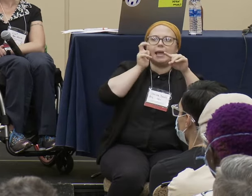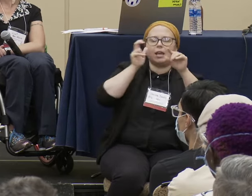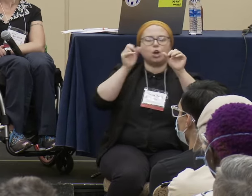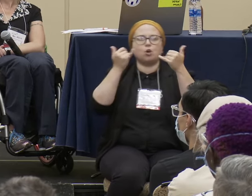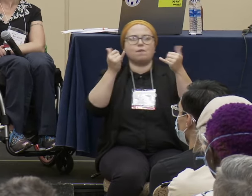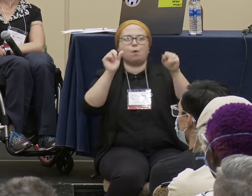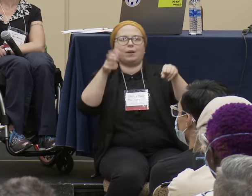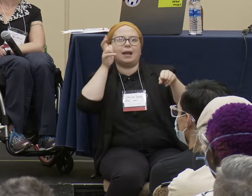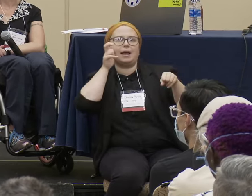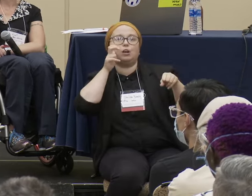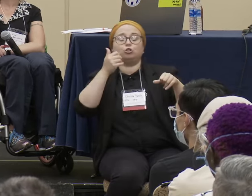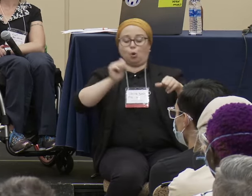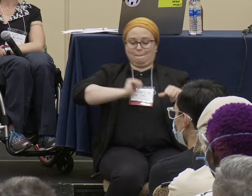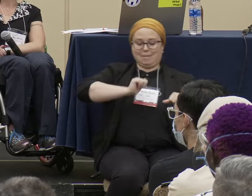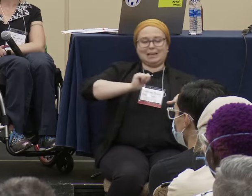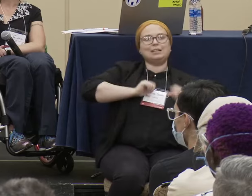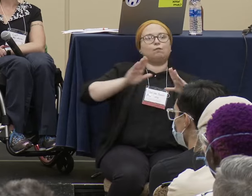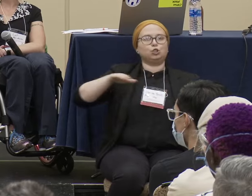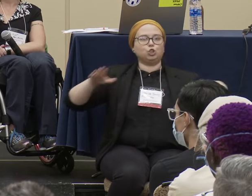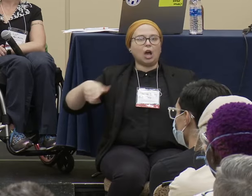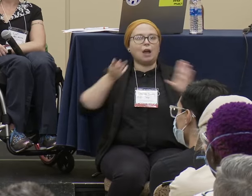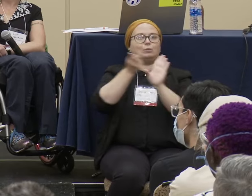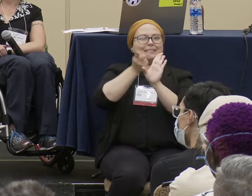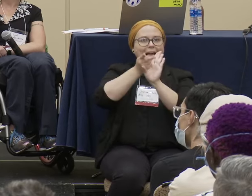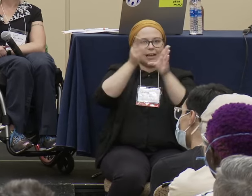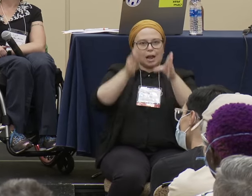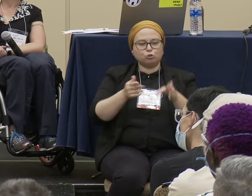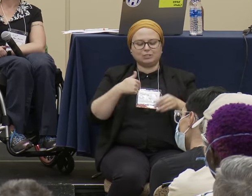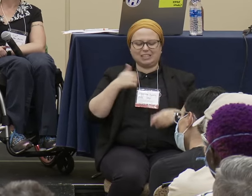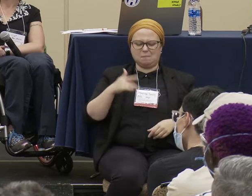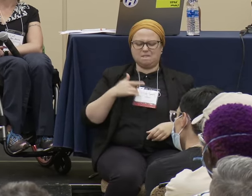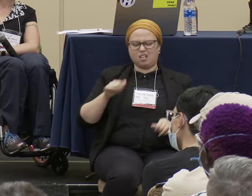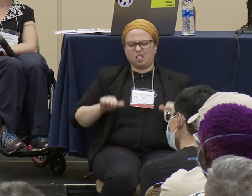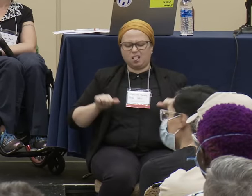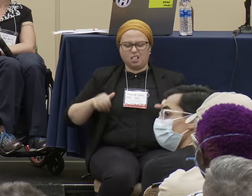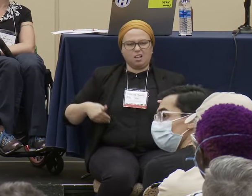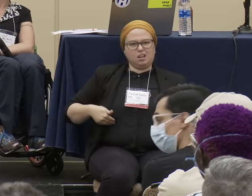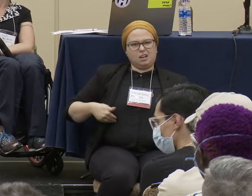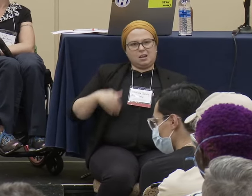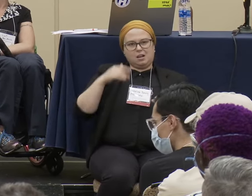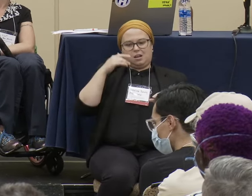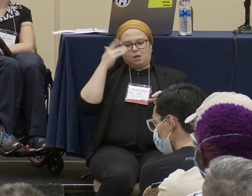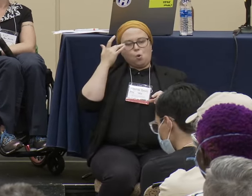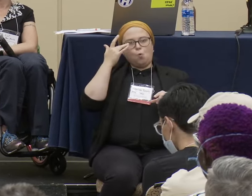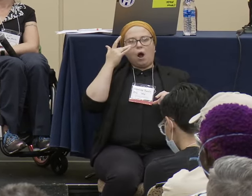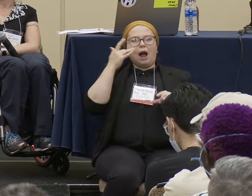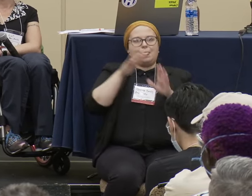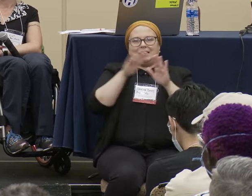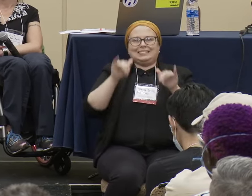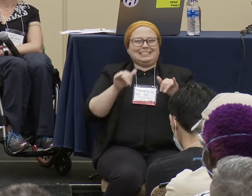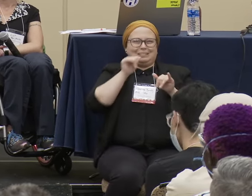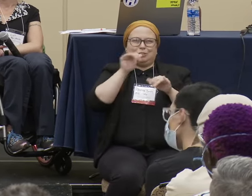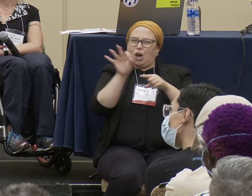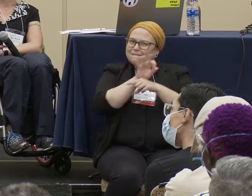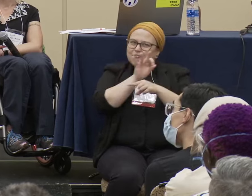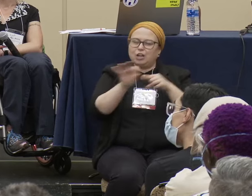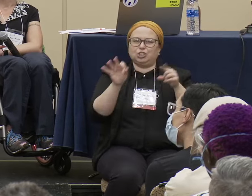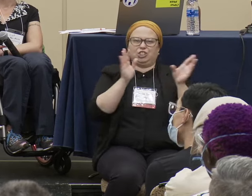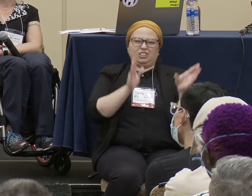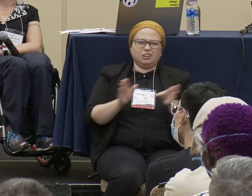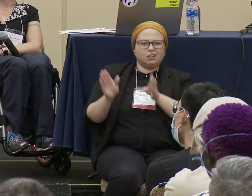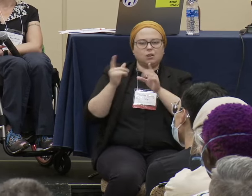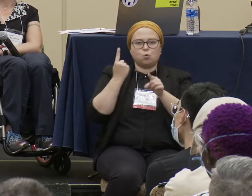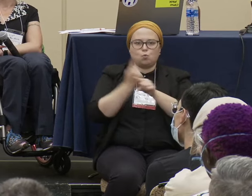So I'm a child psychiatrist who's been feeling some moral injury because of the whole way our system is not functioning. I love your term, the